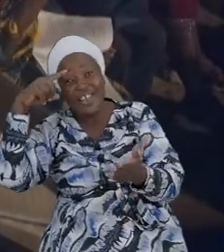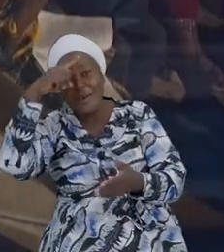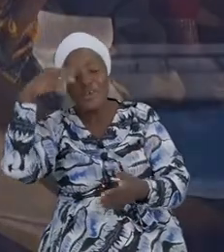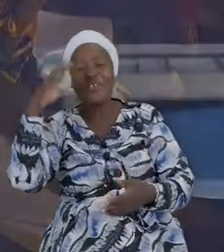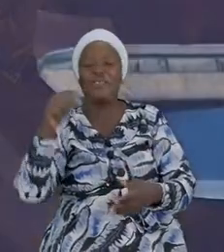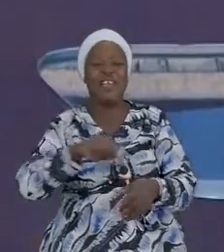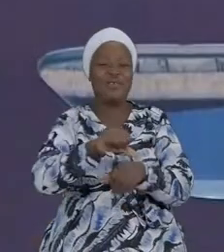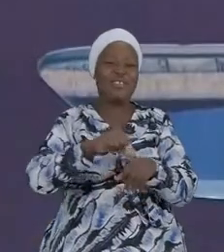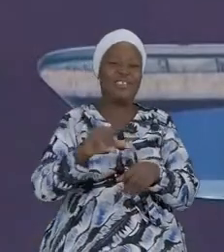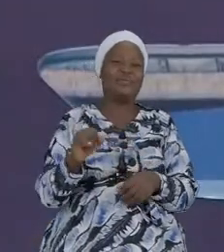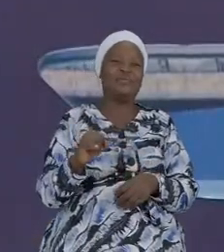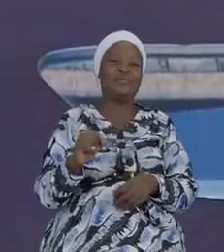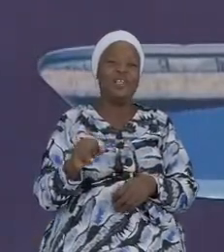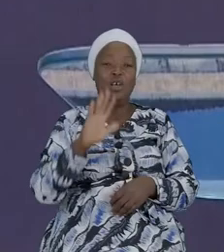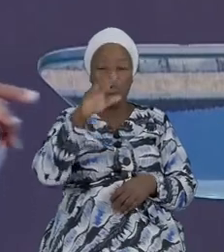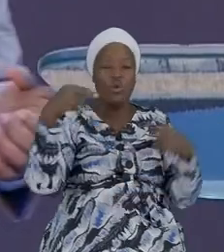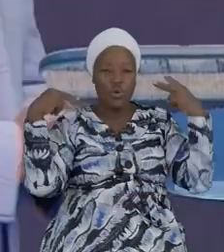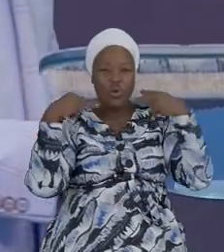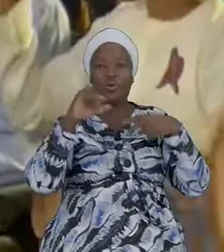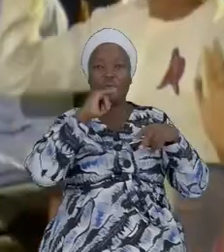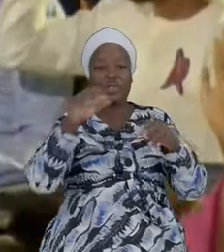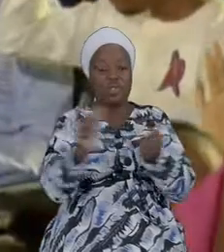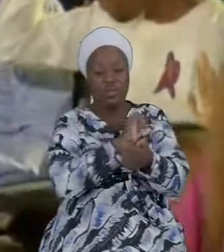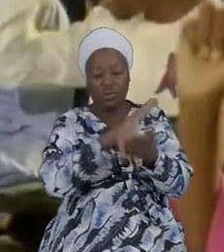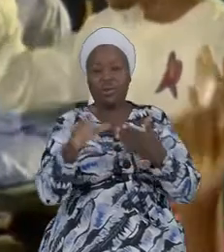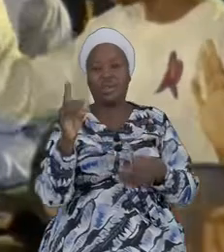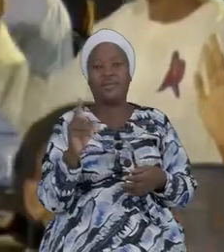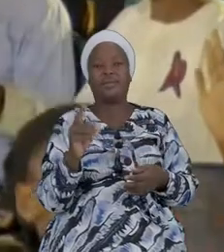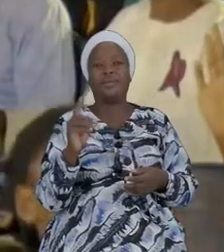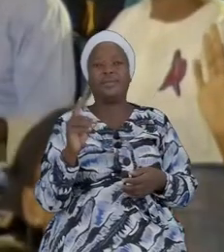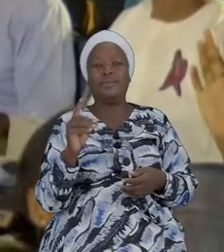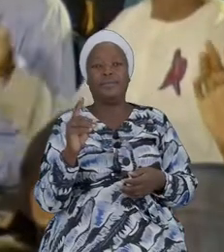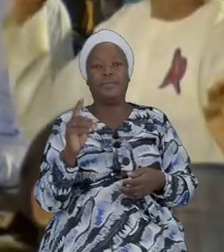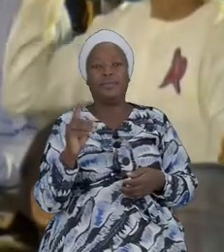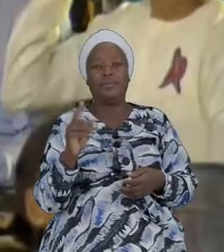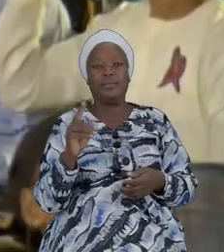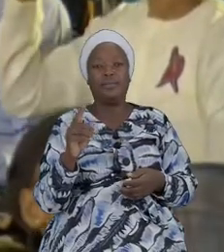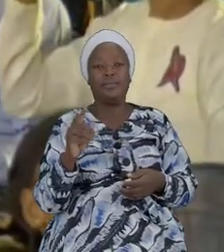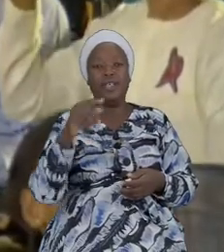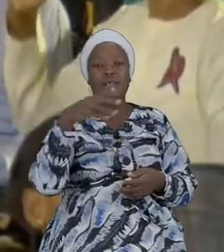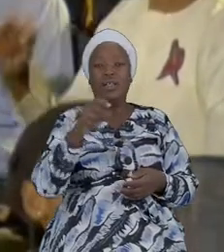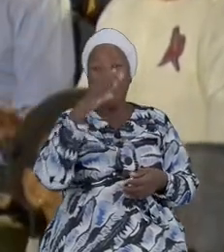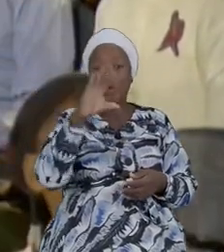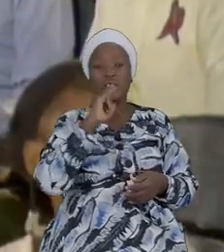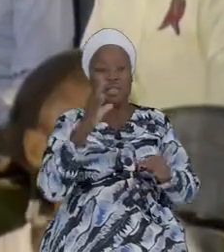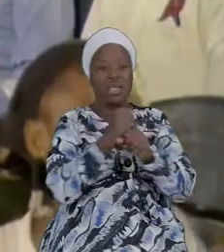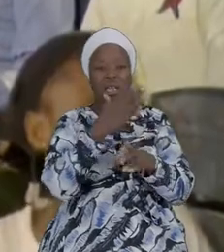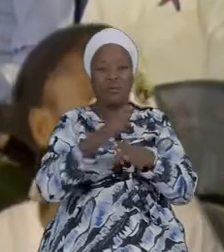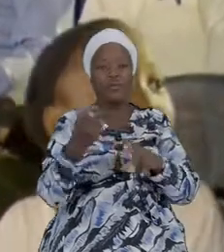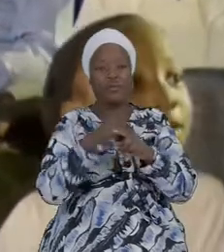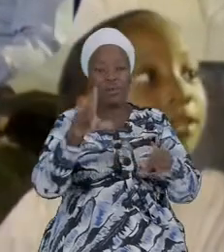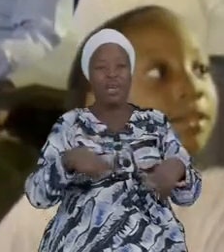because of the anointing. Your yoke is destroyed. The curse is taken away from your